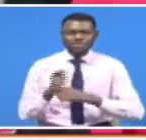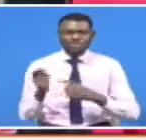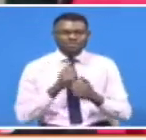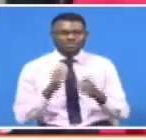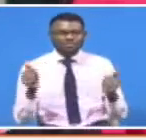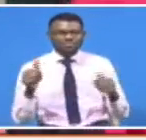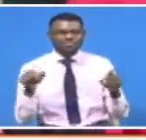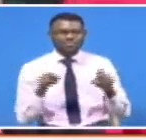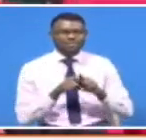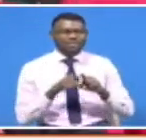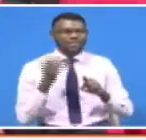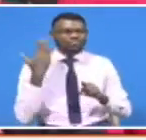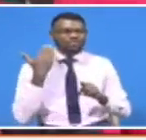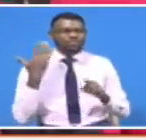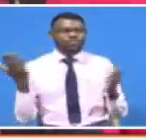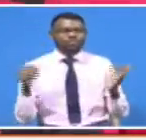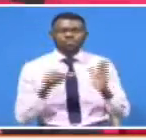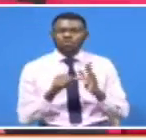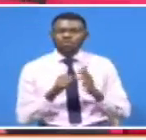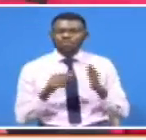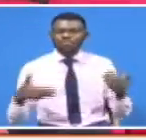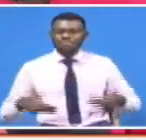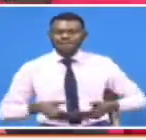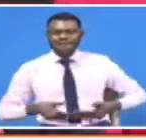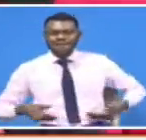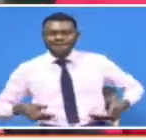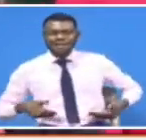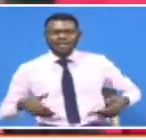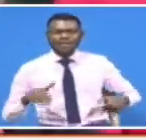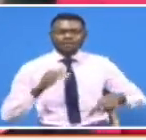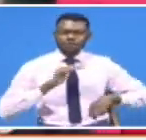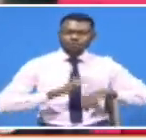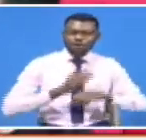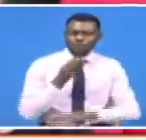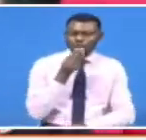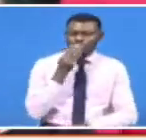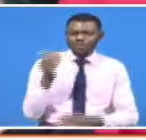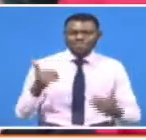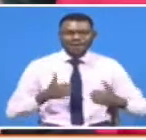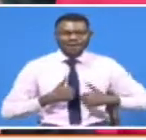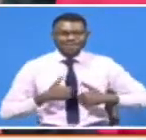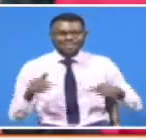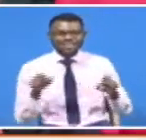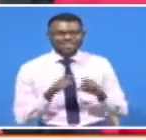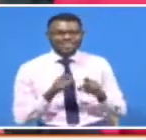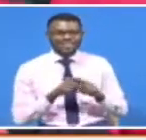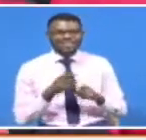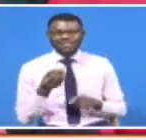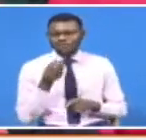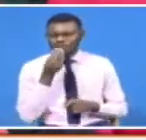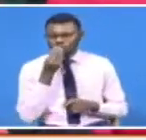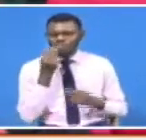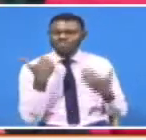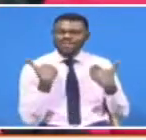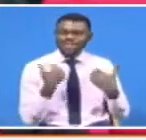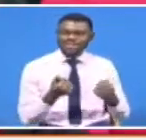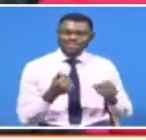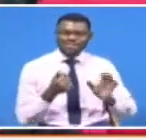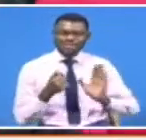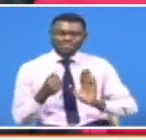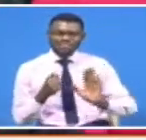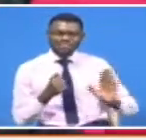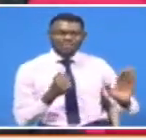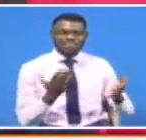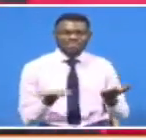had, although there was a lot of hunger, we've had quite a number of some good food. We've had good nutrition for their health and for